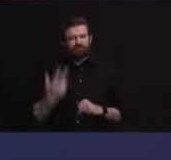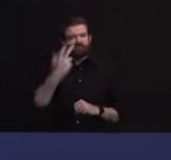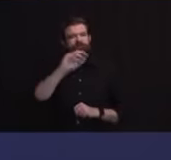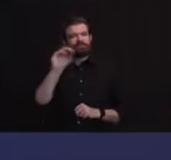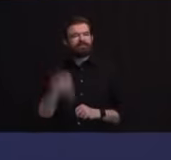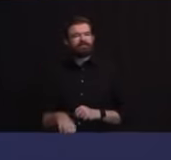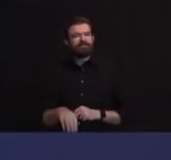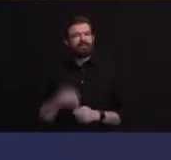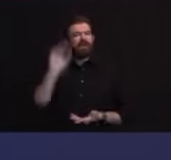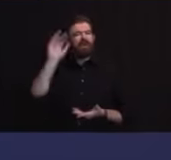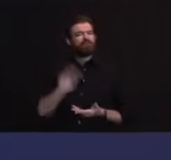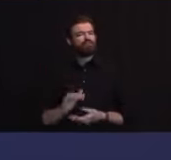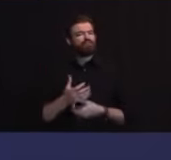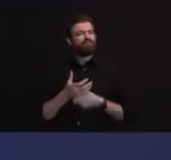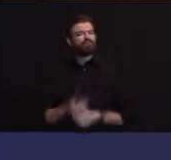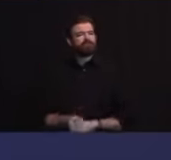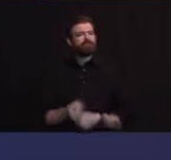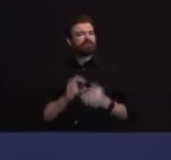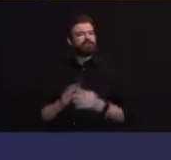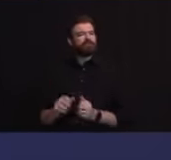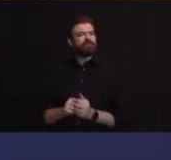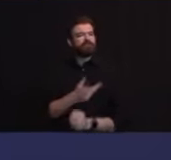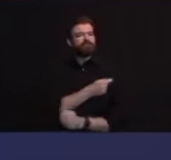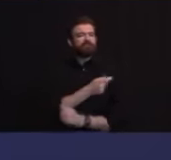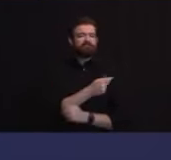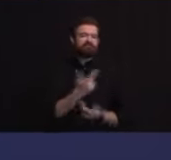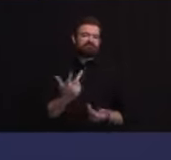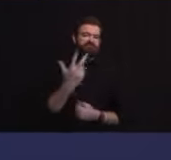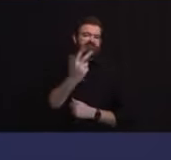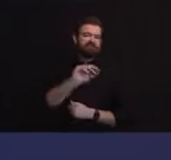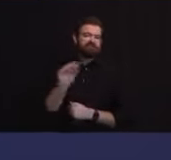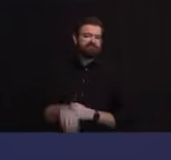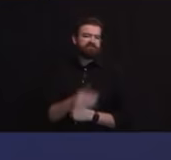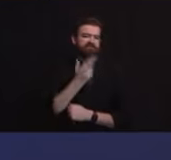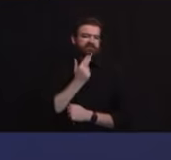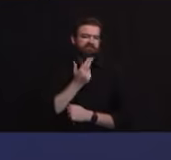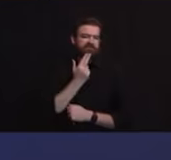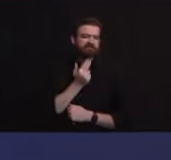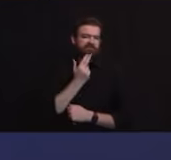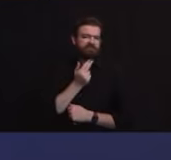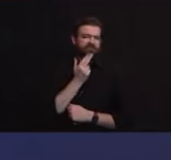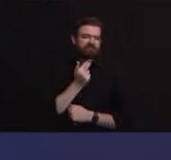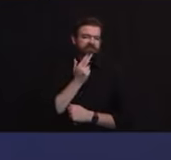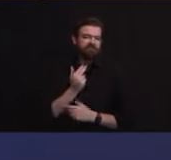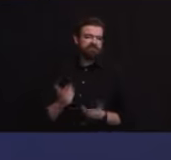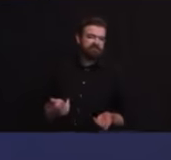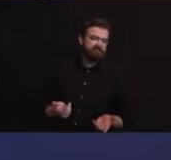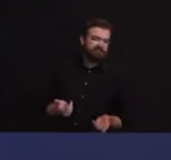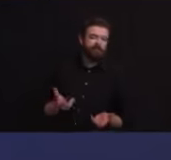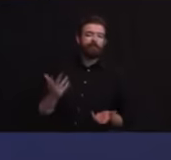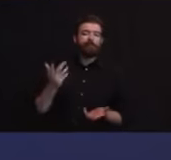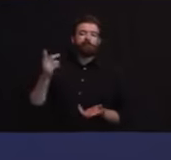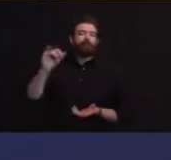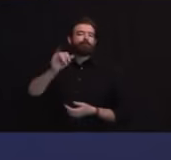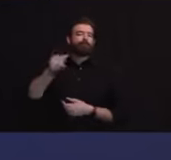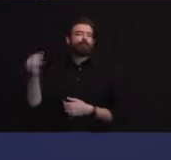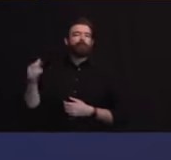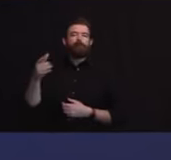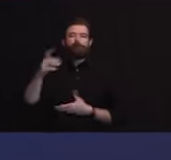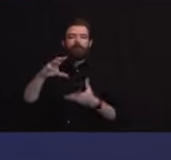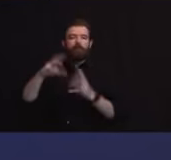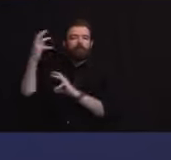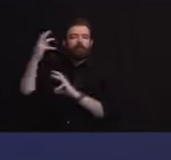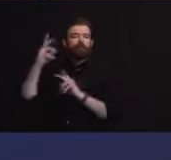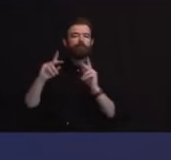Not significant. Yeah, and I think we still think it's within, and again, the way I'm thinking about it is